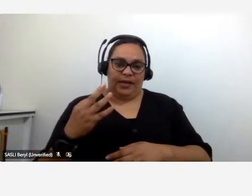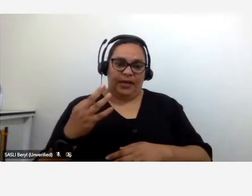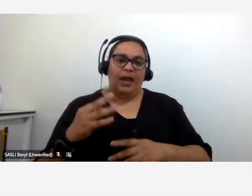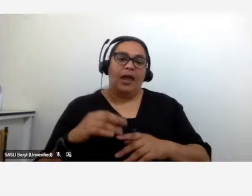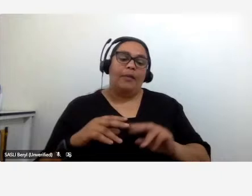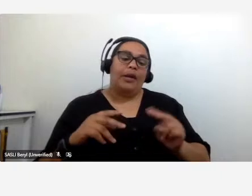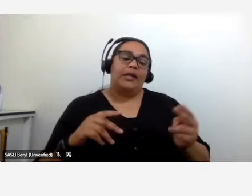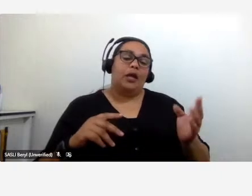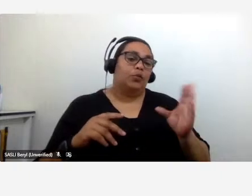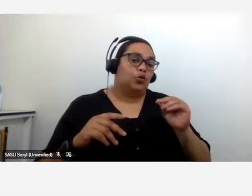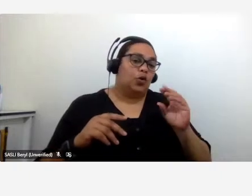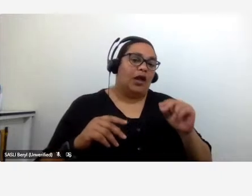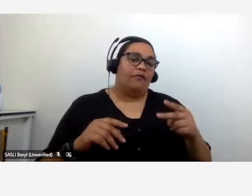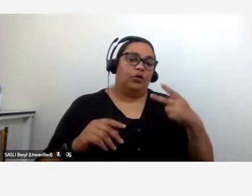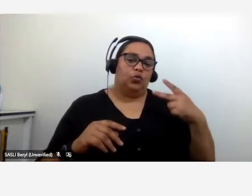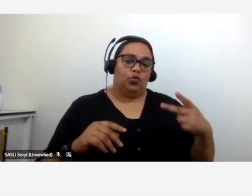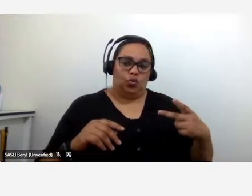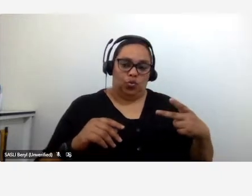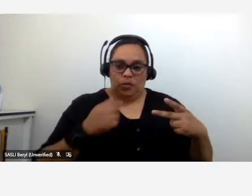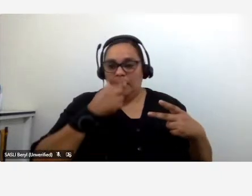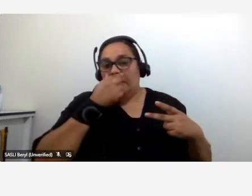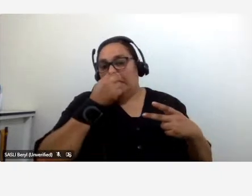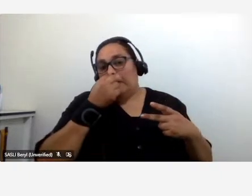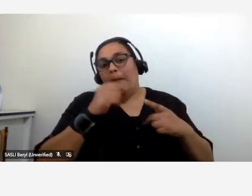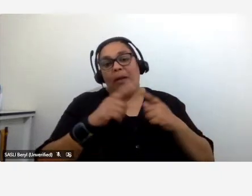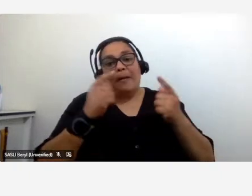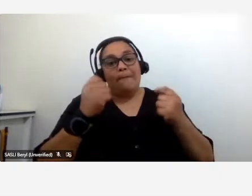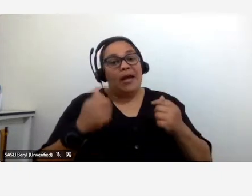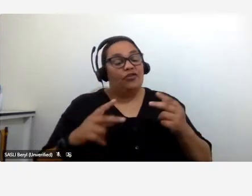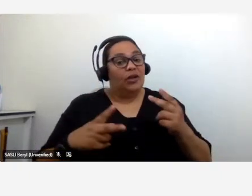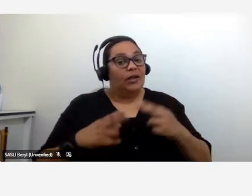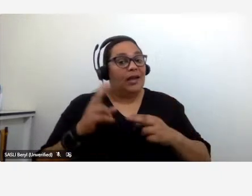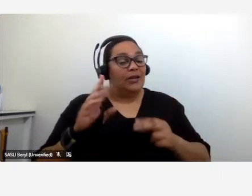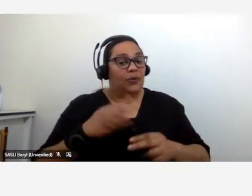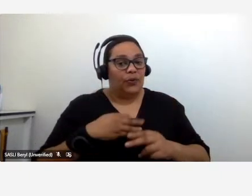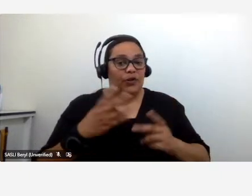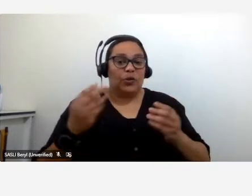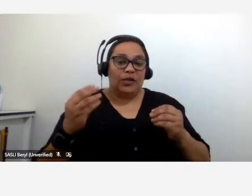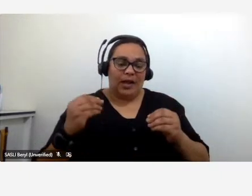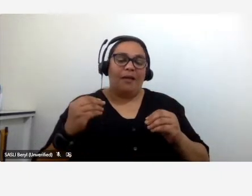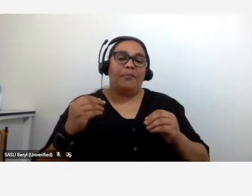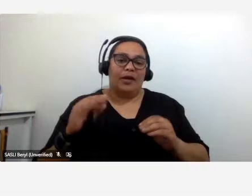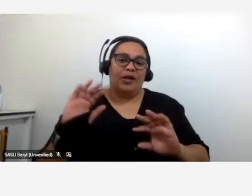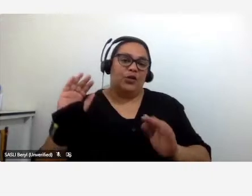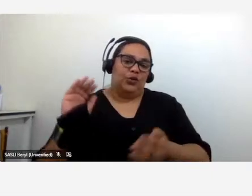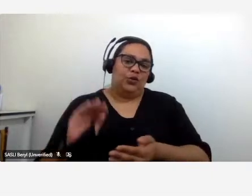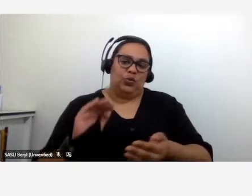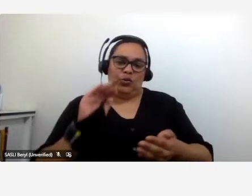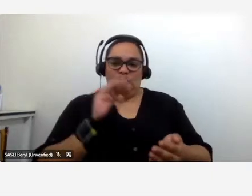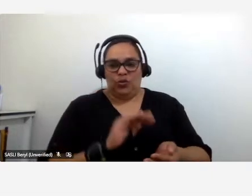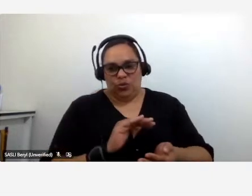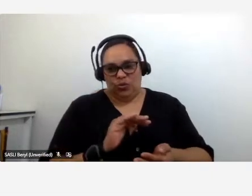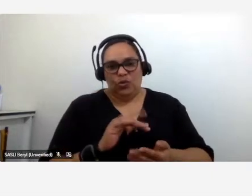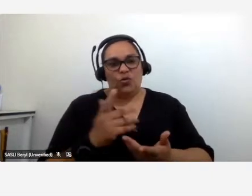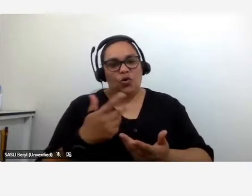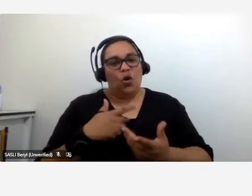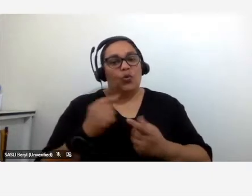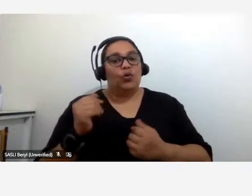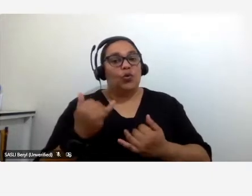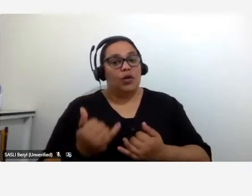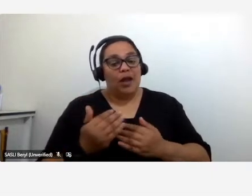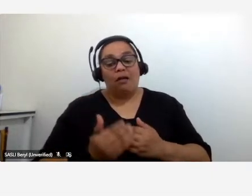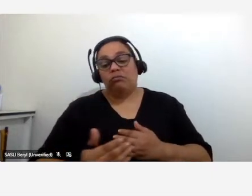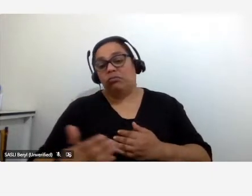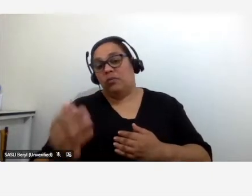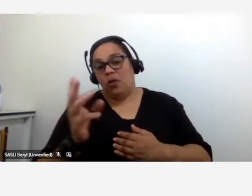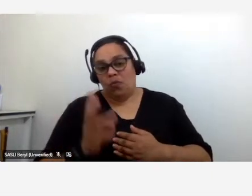neighboring school had 2 coaches. With budget cuts, those numbers have been reduced. What we are going to do going